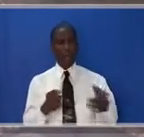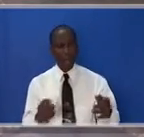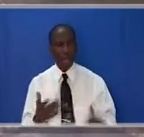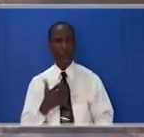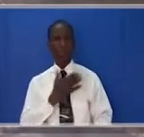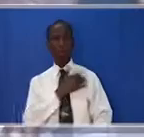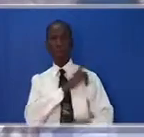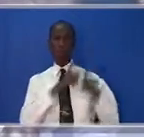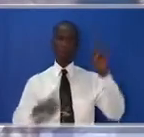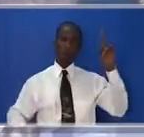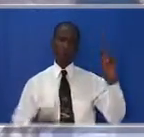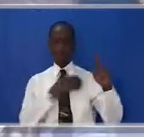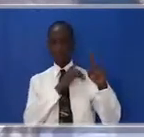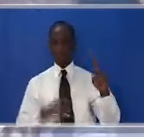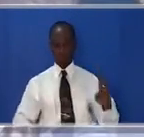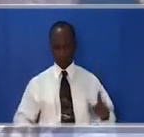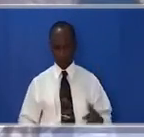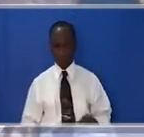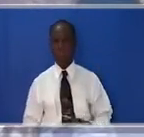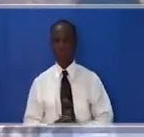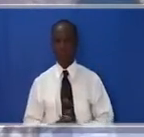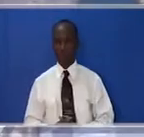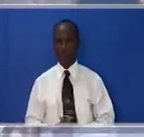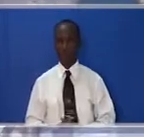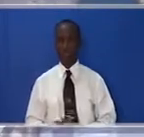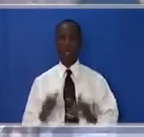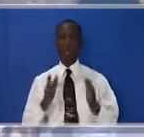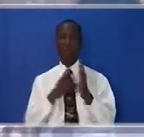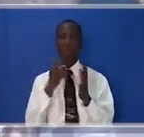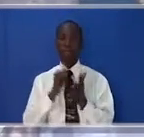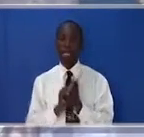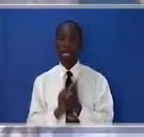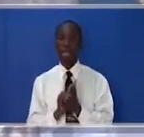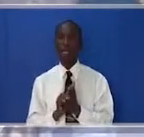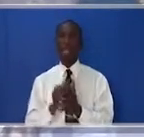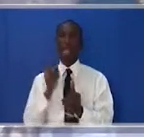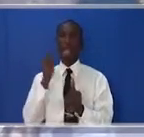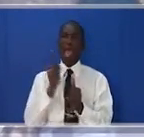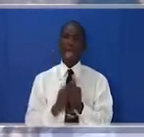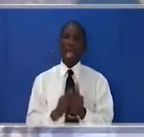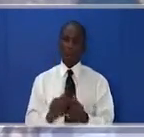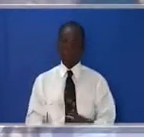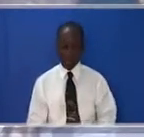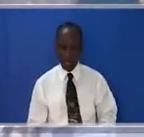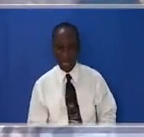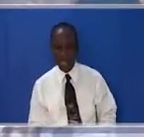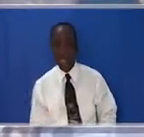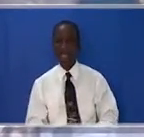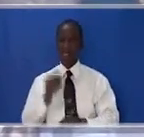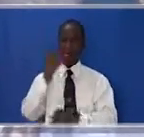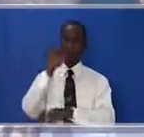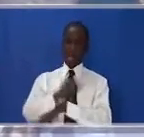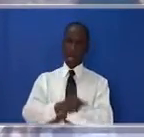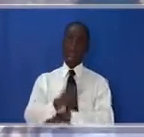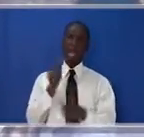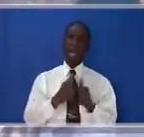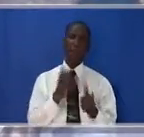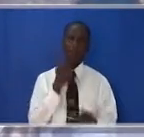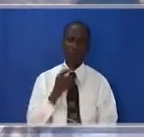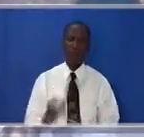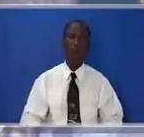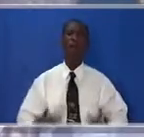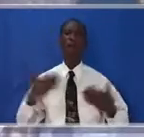techeme yina pai mun ka se Jesus onu ne Awurade that Jesus is Lord that those in heaven on earth